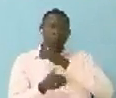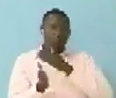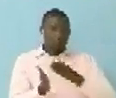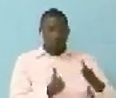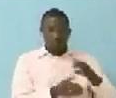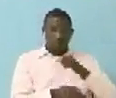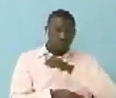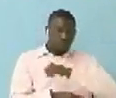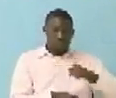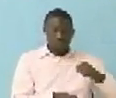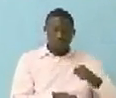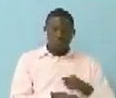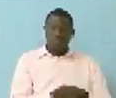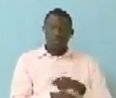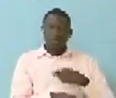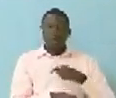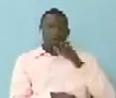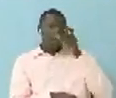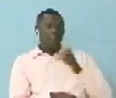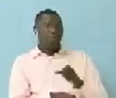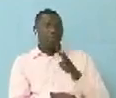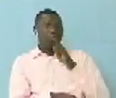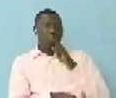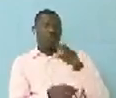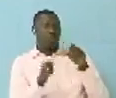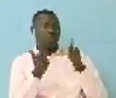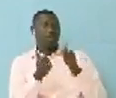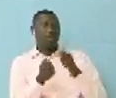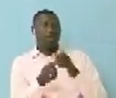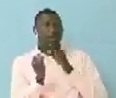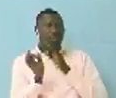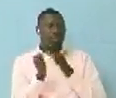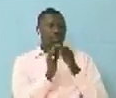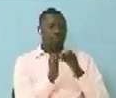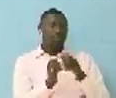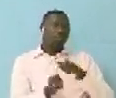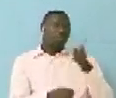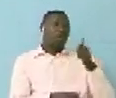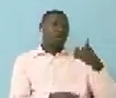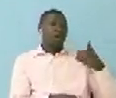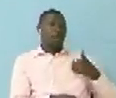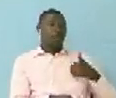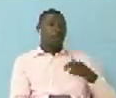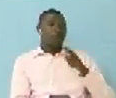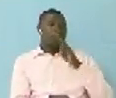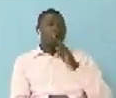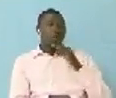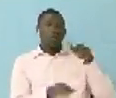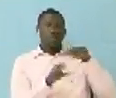he was the very one who started mentioning some of the officers who were part of the coup.